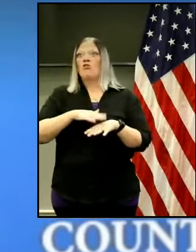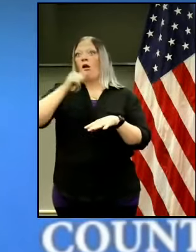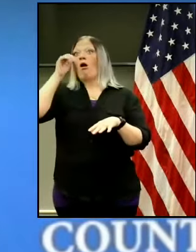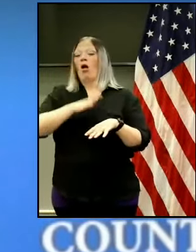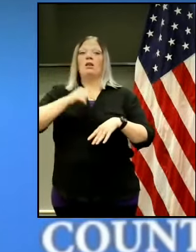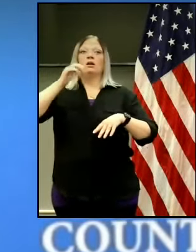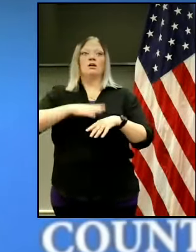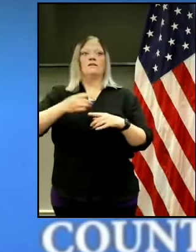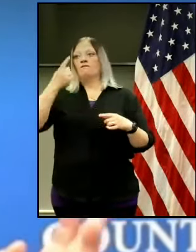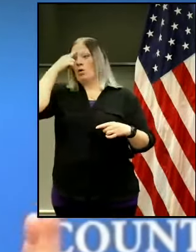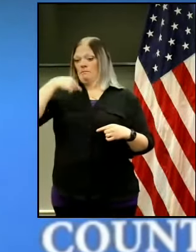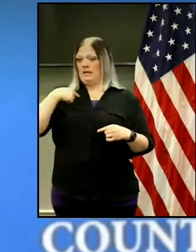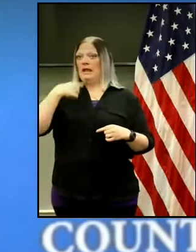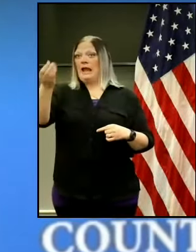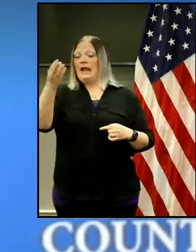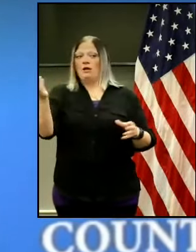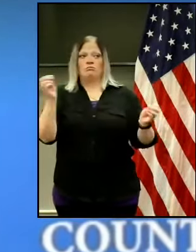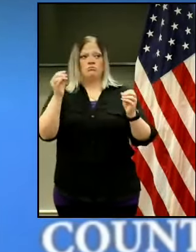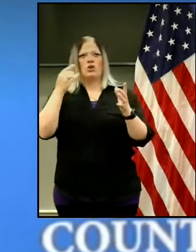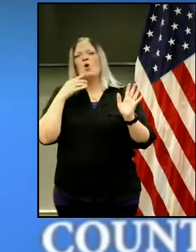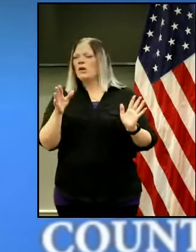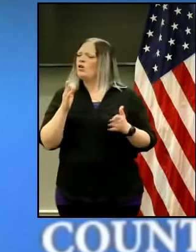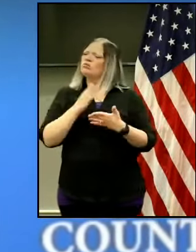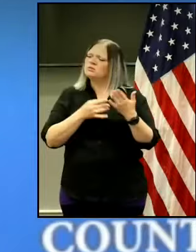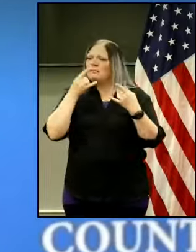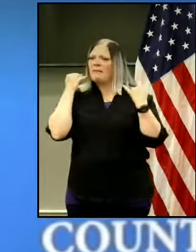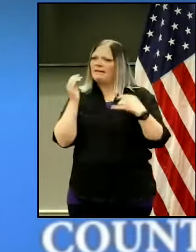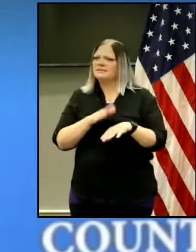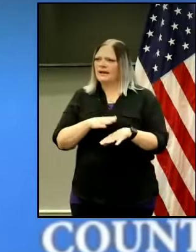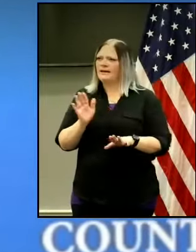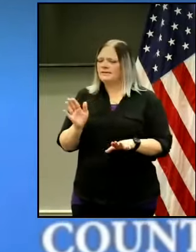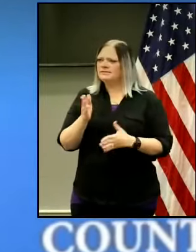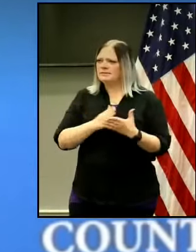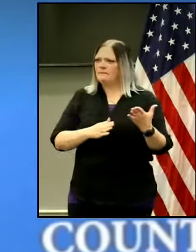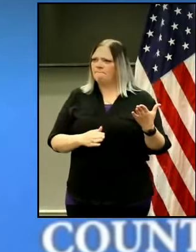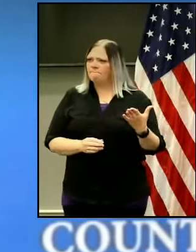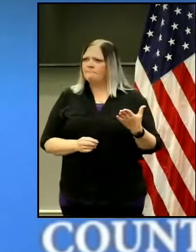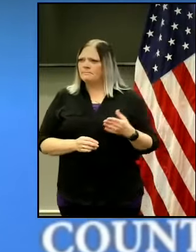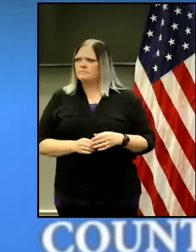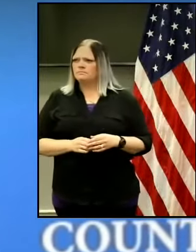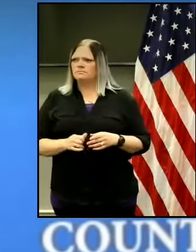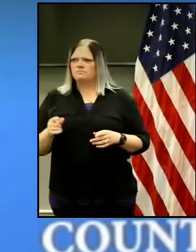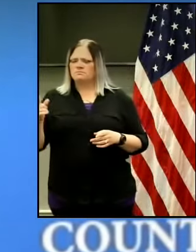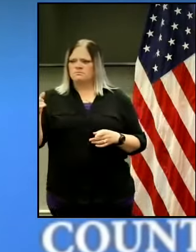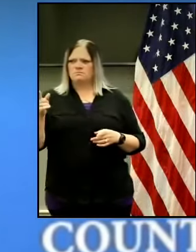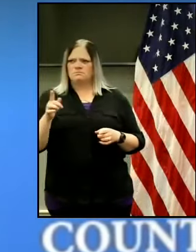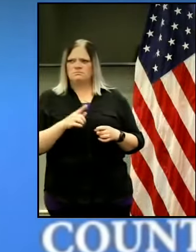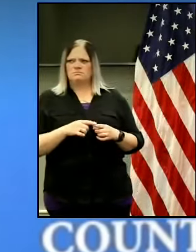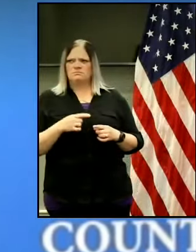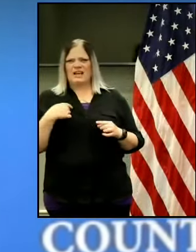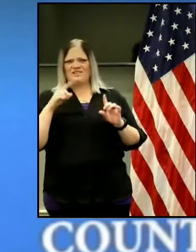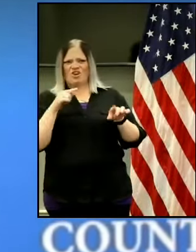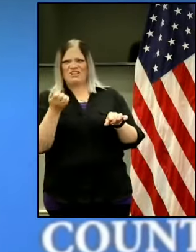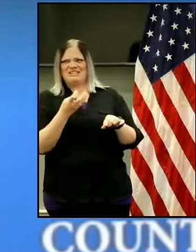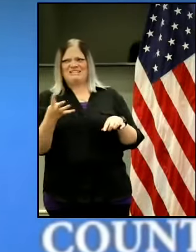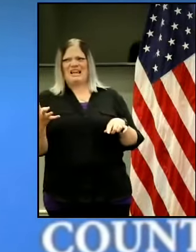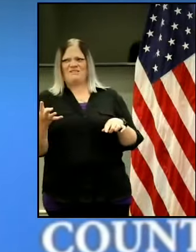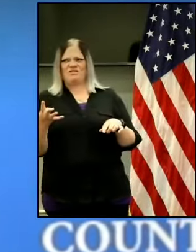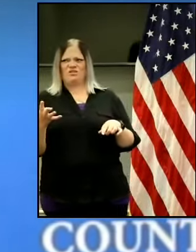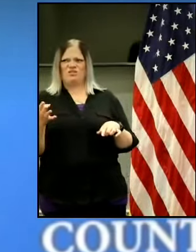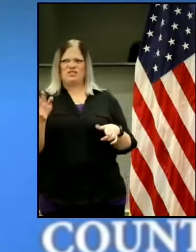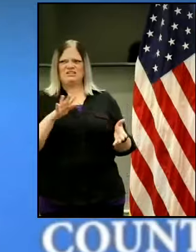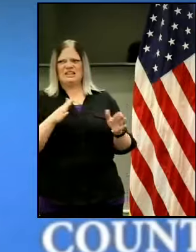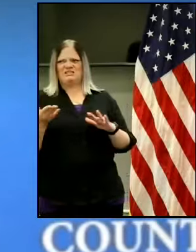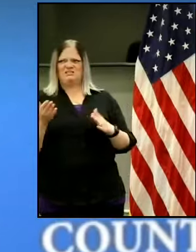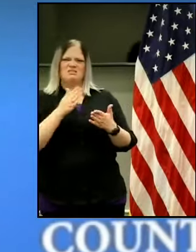out, and none of them had their masks. Well, I shouldn't say that. Some had masks on. Some did have masks on. And some had masks